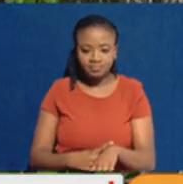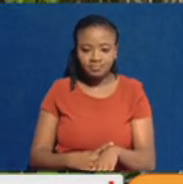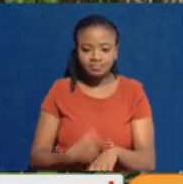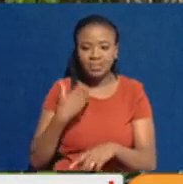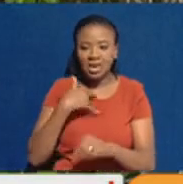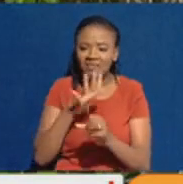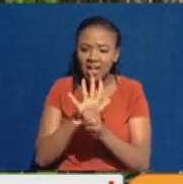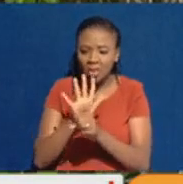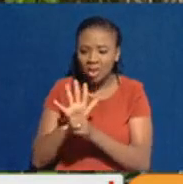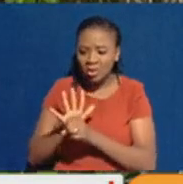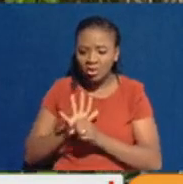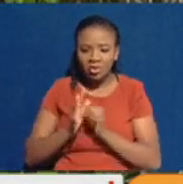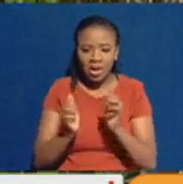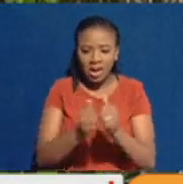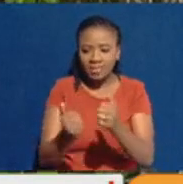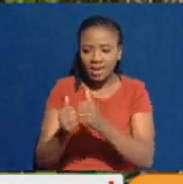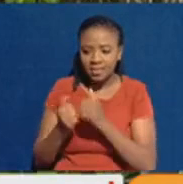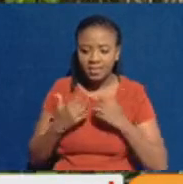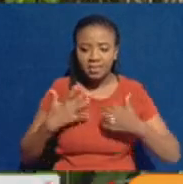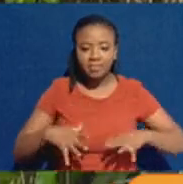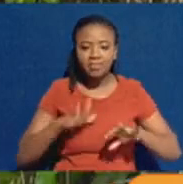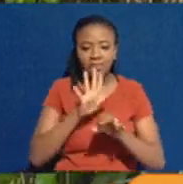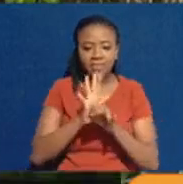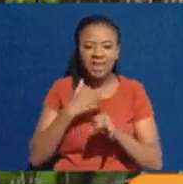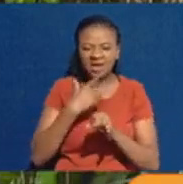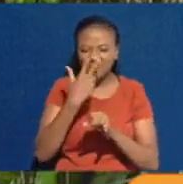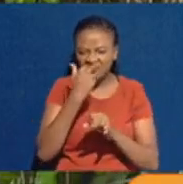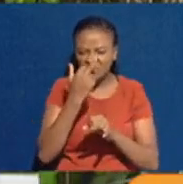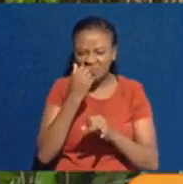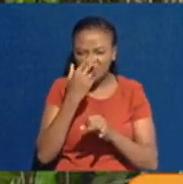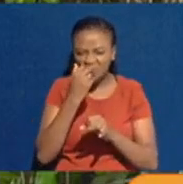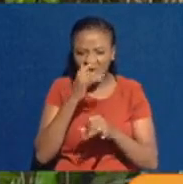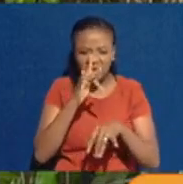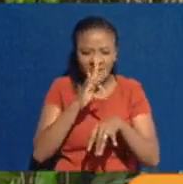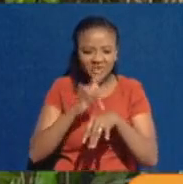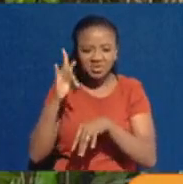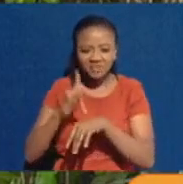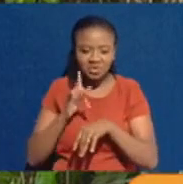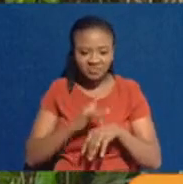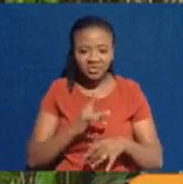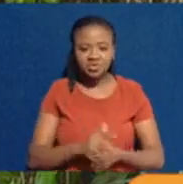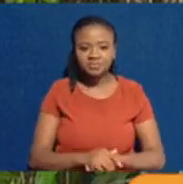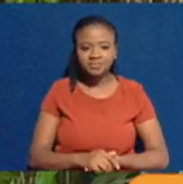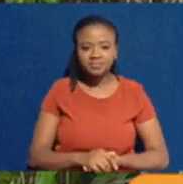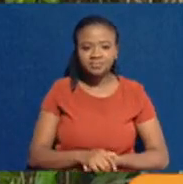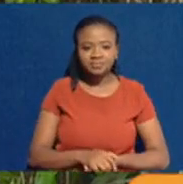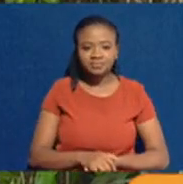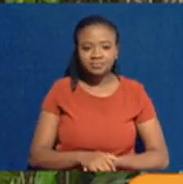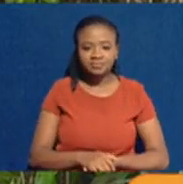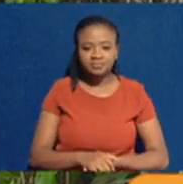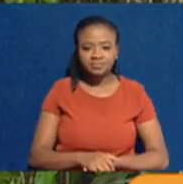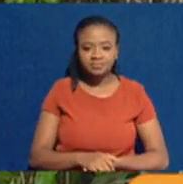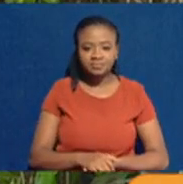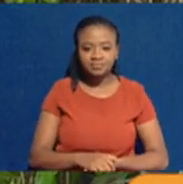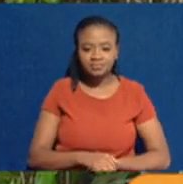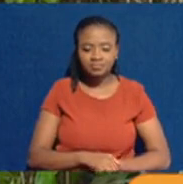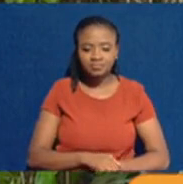having infections, flu-like infections. We are at the alert threshold